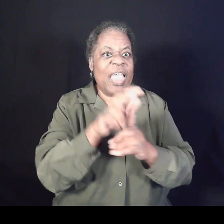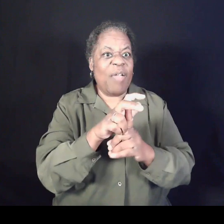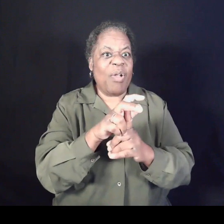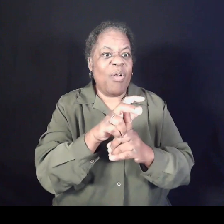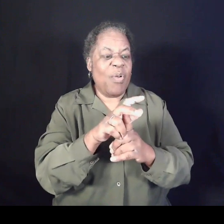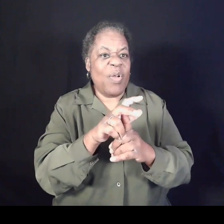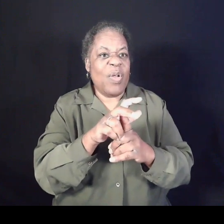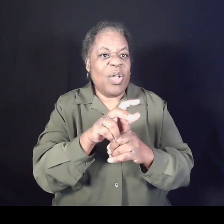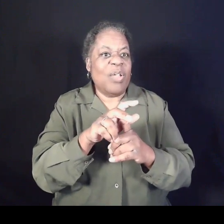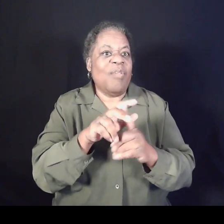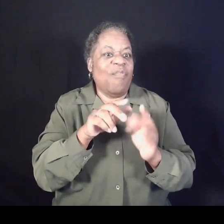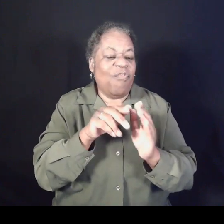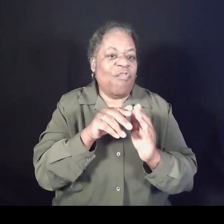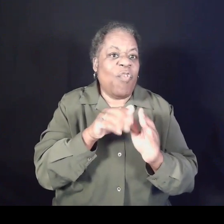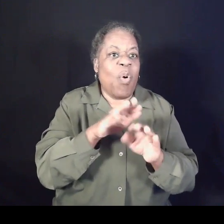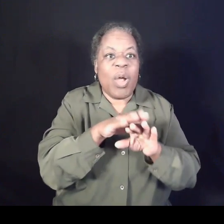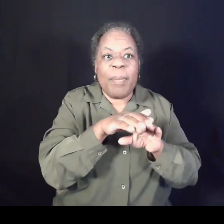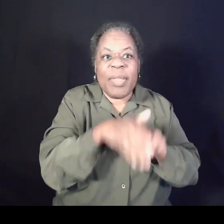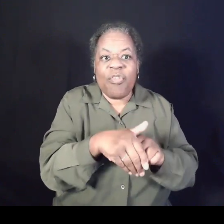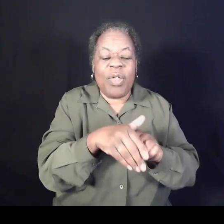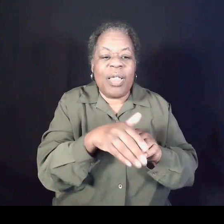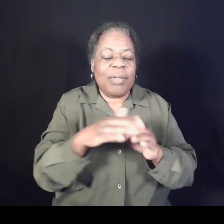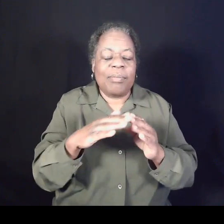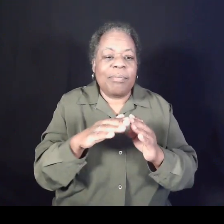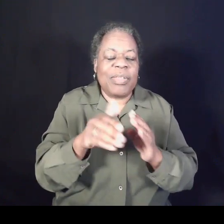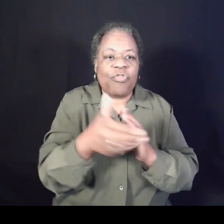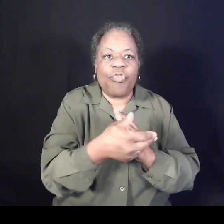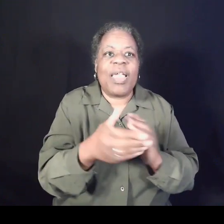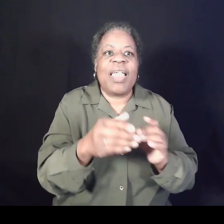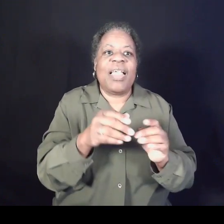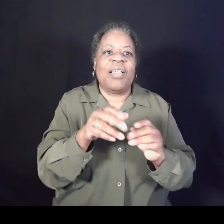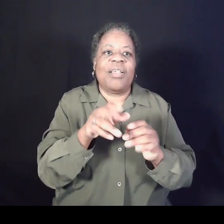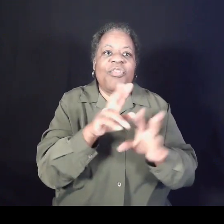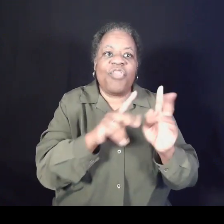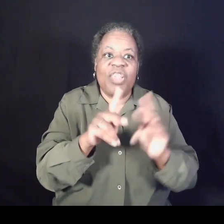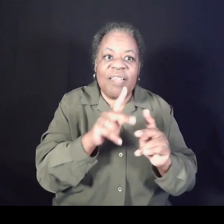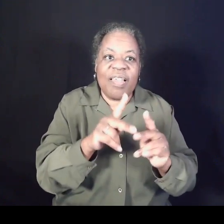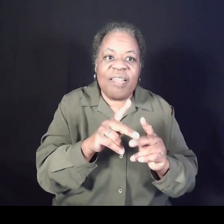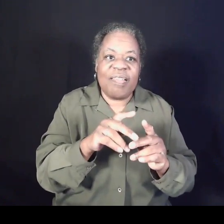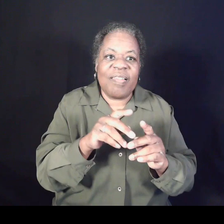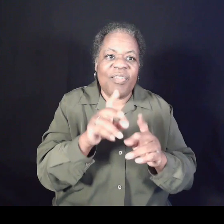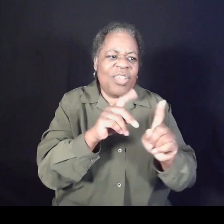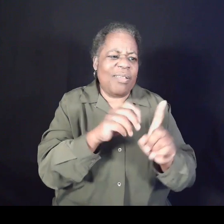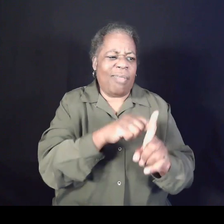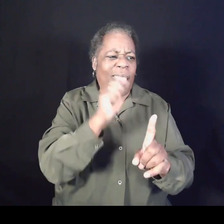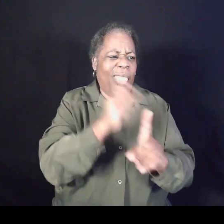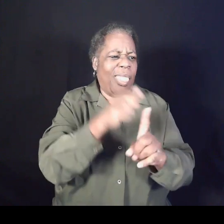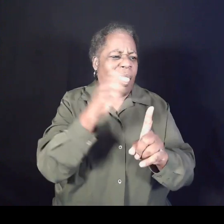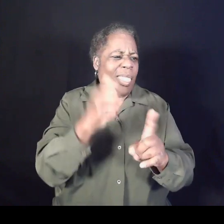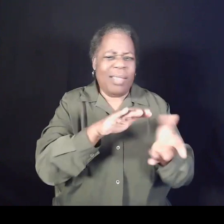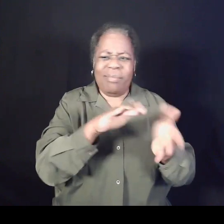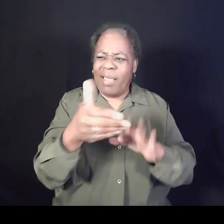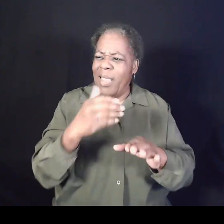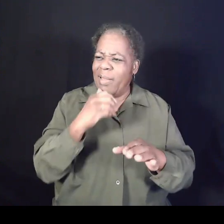Jesus, and consider Jesus the dupe for being outsmarted and then dying without even putting up a